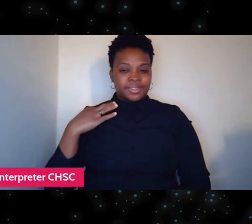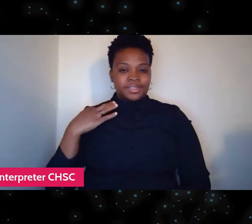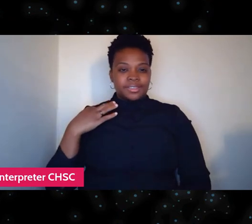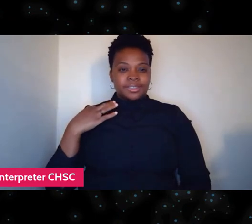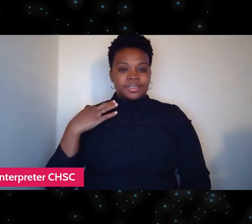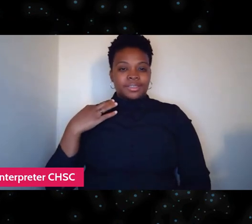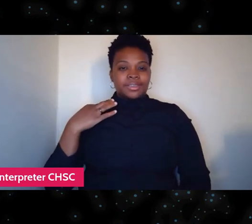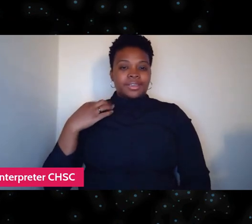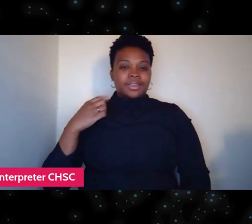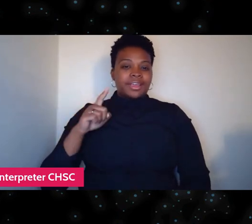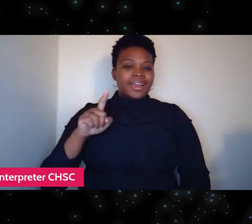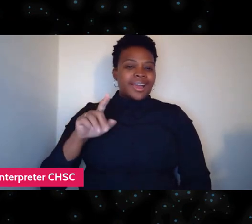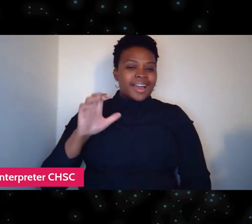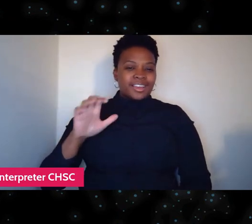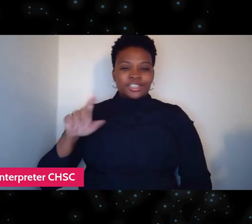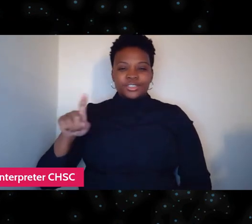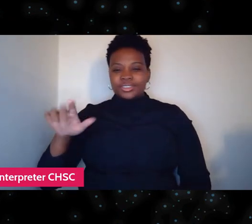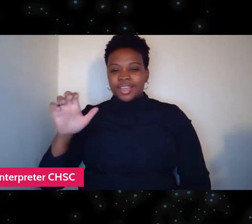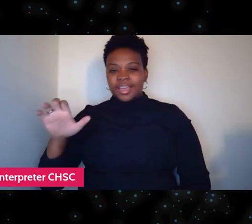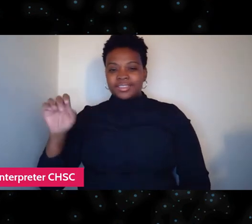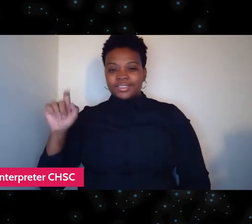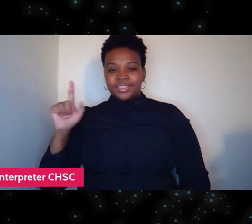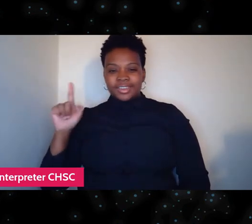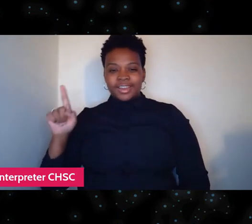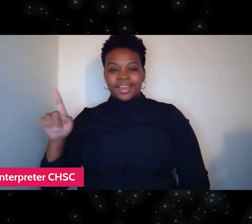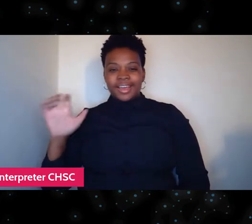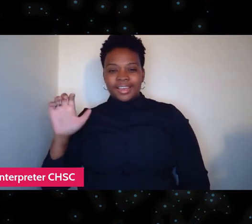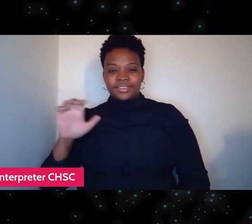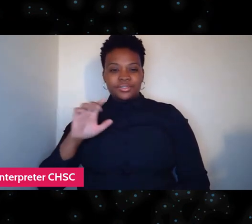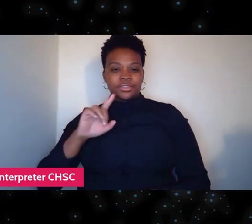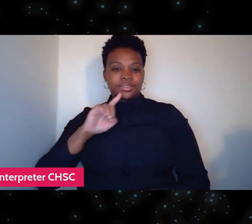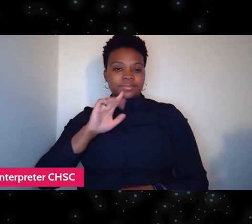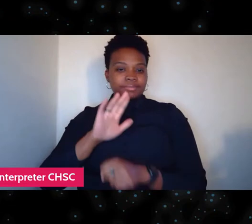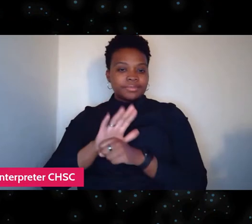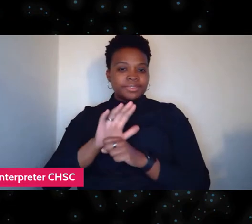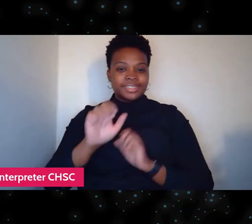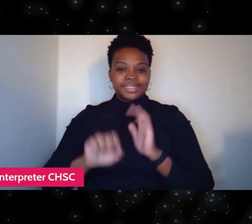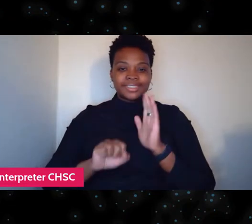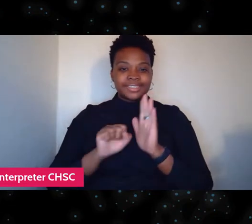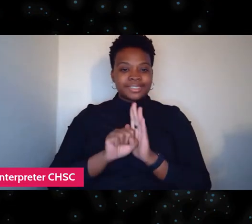of hundreds and hundreds of dedicated seasonal consultants,